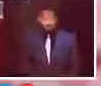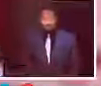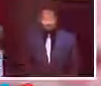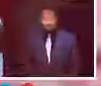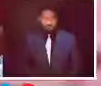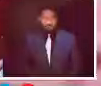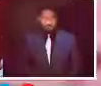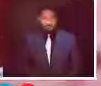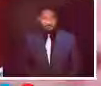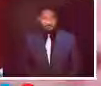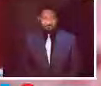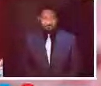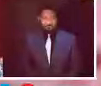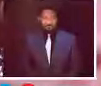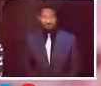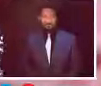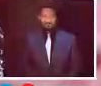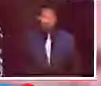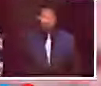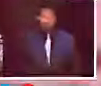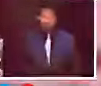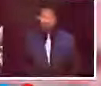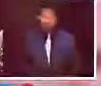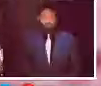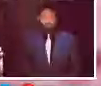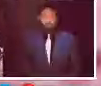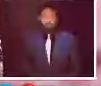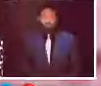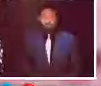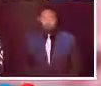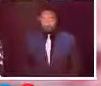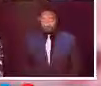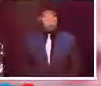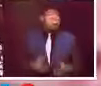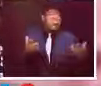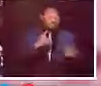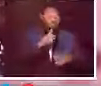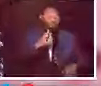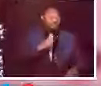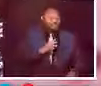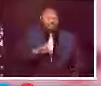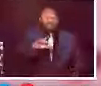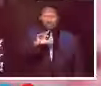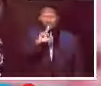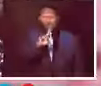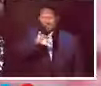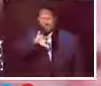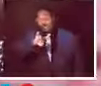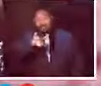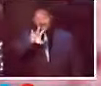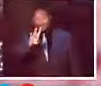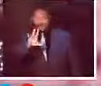183 plus 4, 187. The majority caucus. Majority caucus with the 4 independent, but